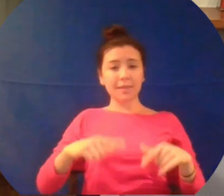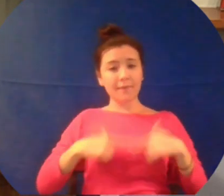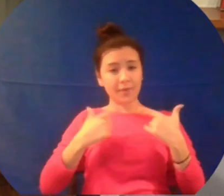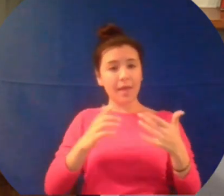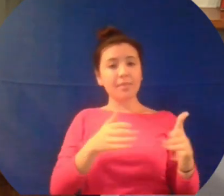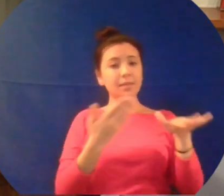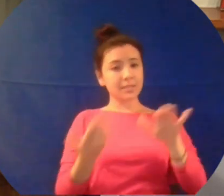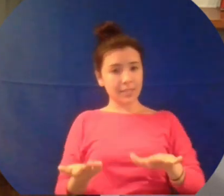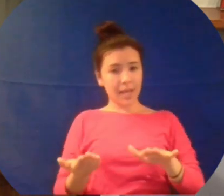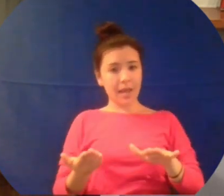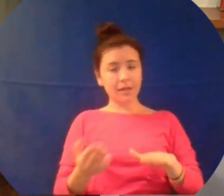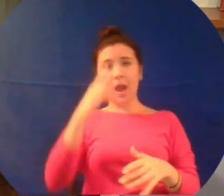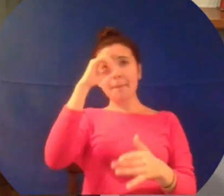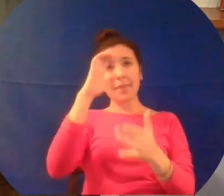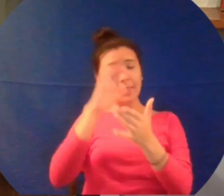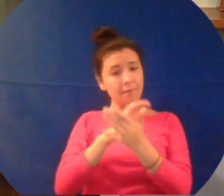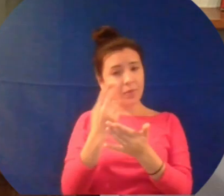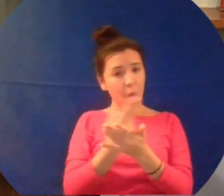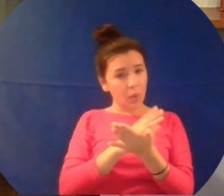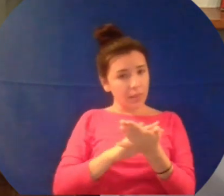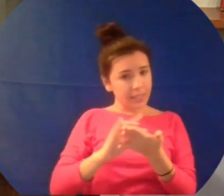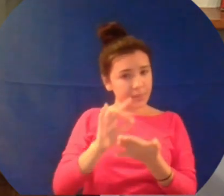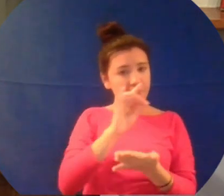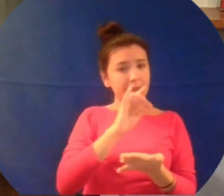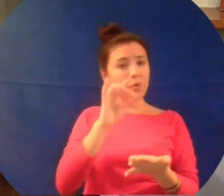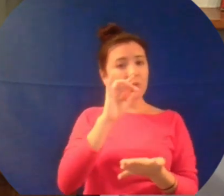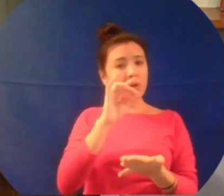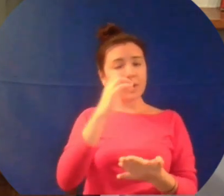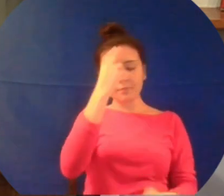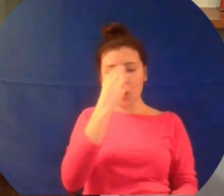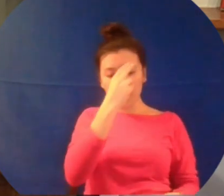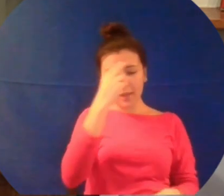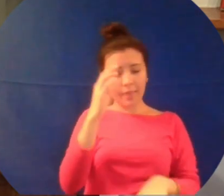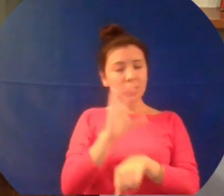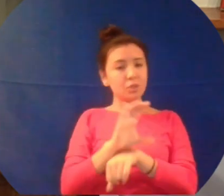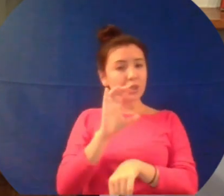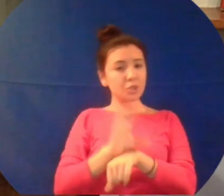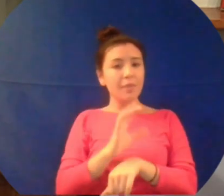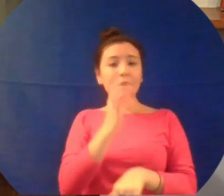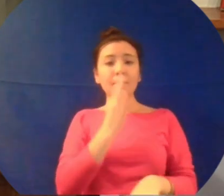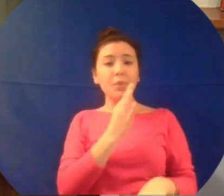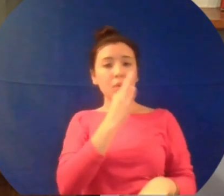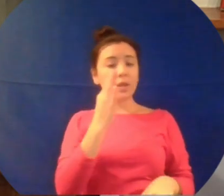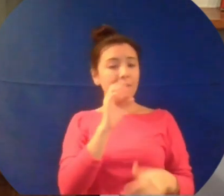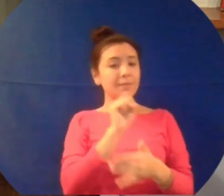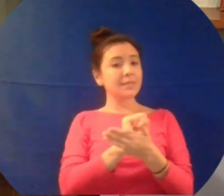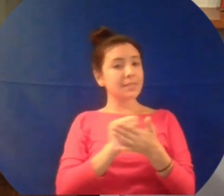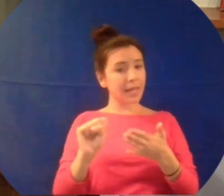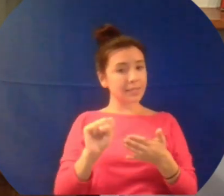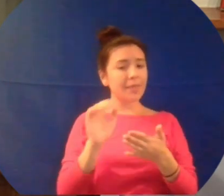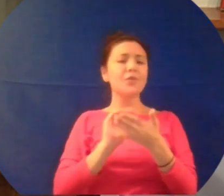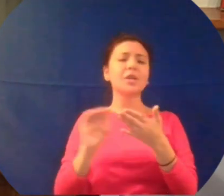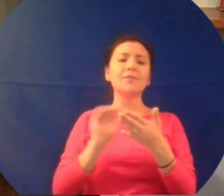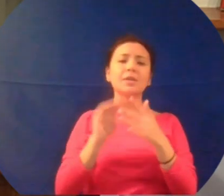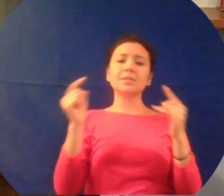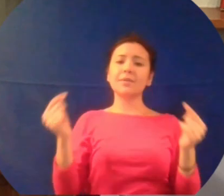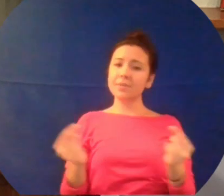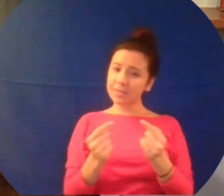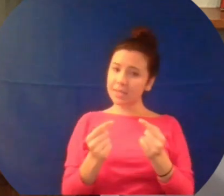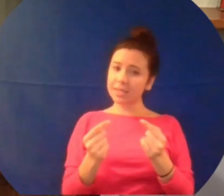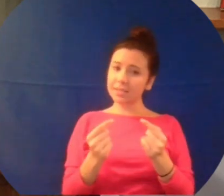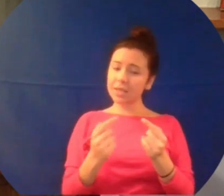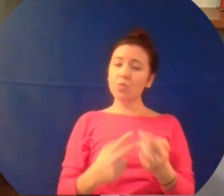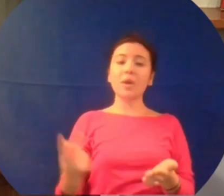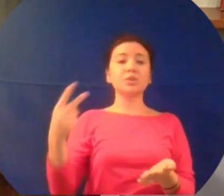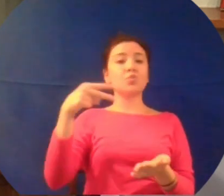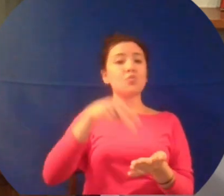and the dead. I believe in the Holy Spirit, the Holy Catholic Church, the communion of saints, the forgiveness of sins,